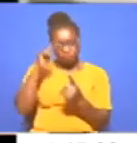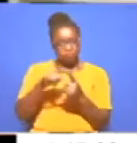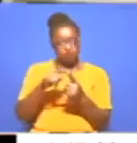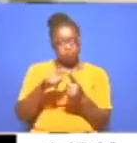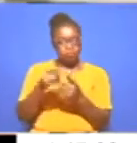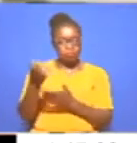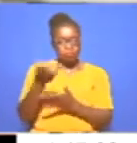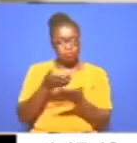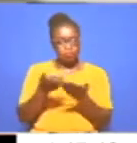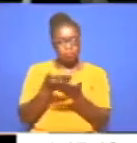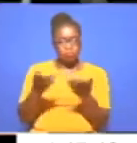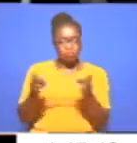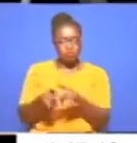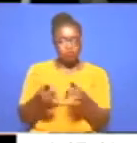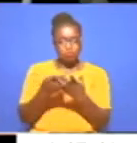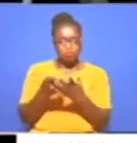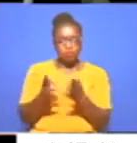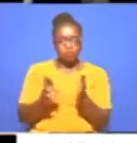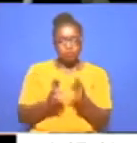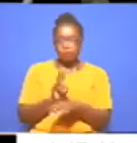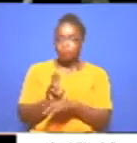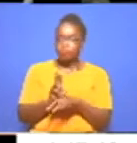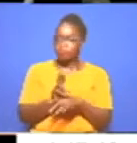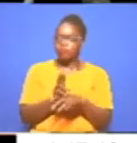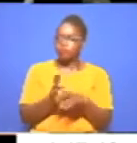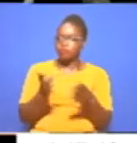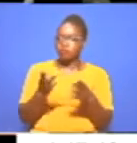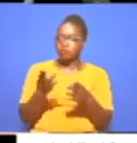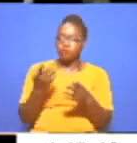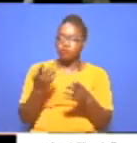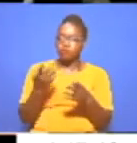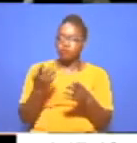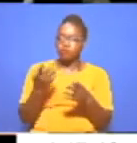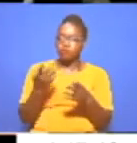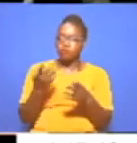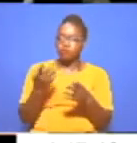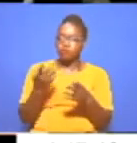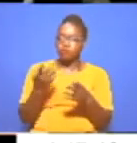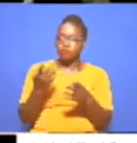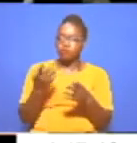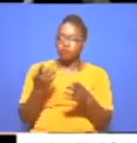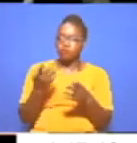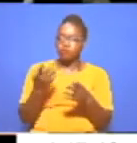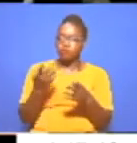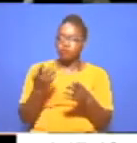to expose players and gain experience that would play a pivotal role in growing the standards of squash.